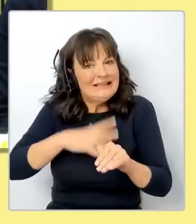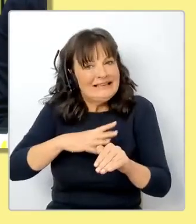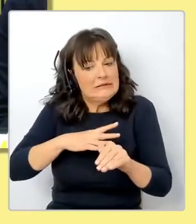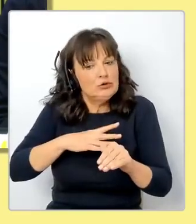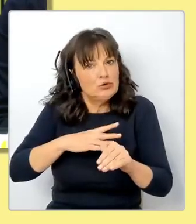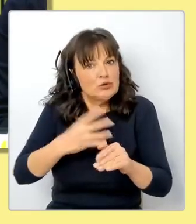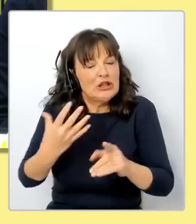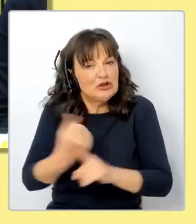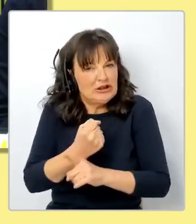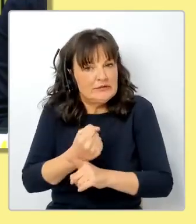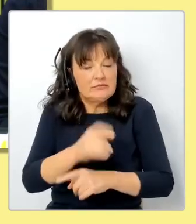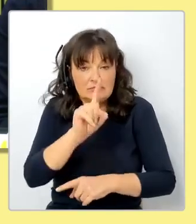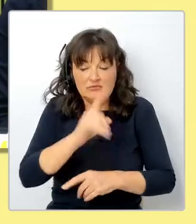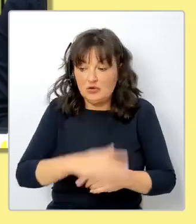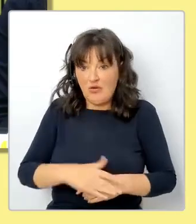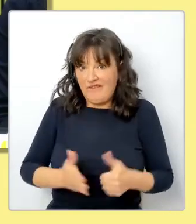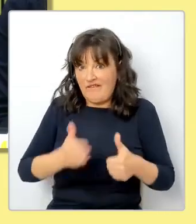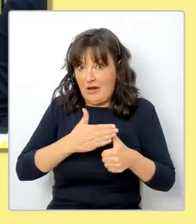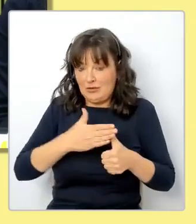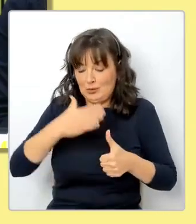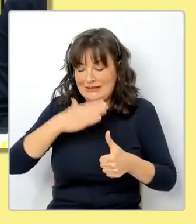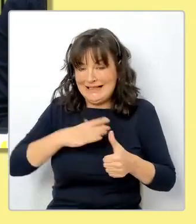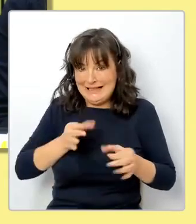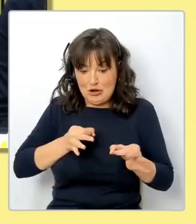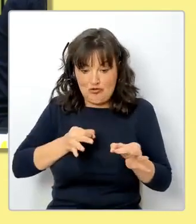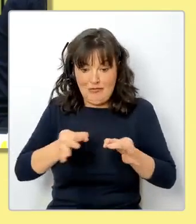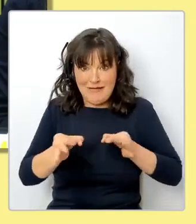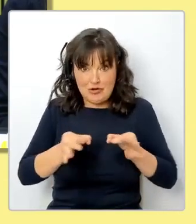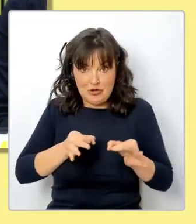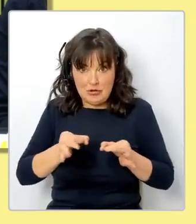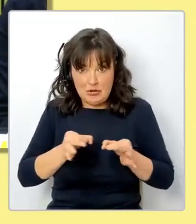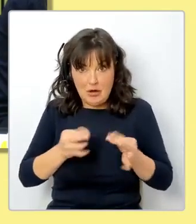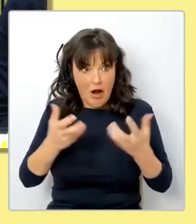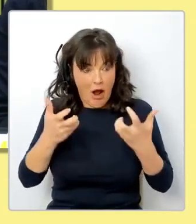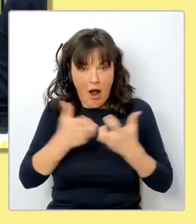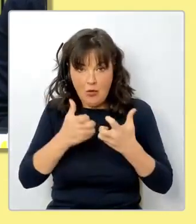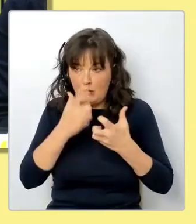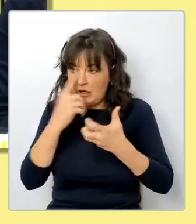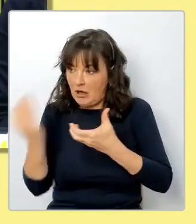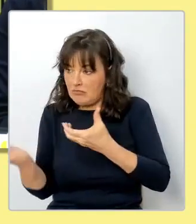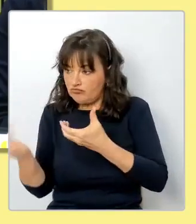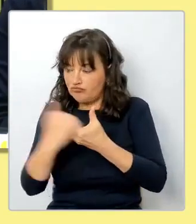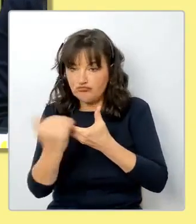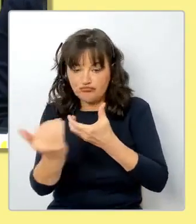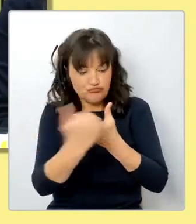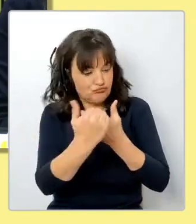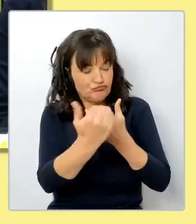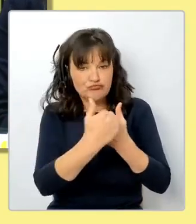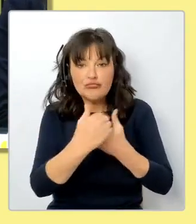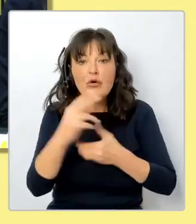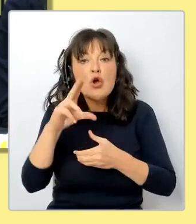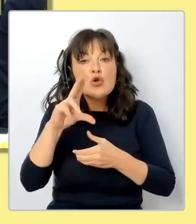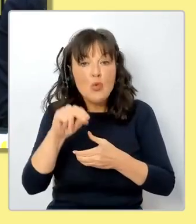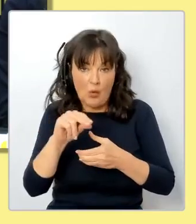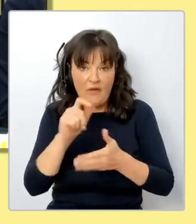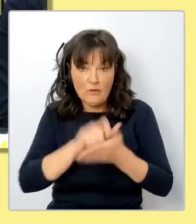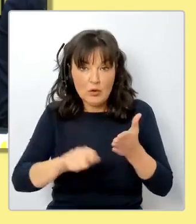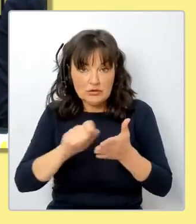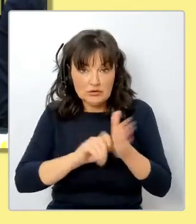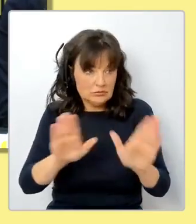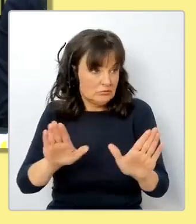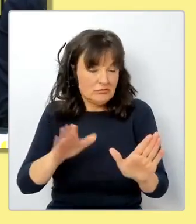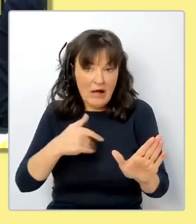to have a strategy to reach out to no voters. And again, I said it at the outset, seems daft talking